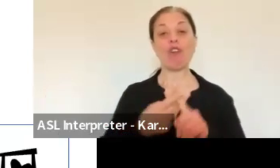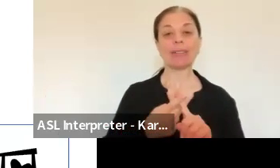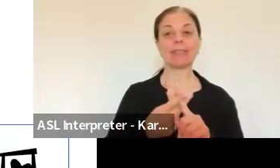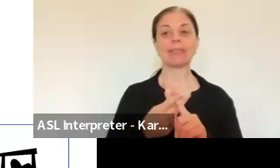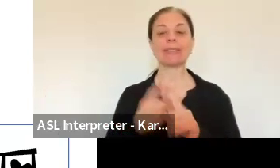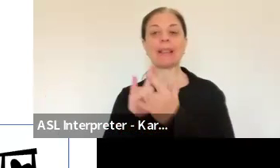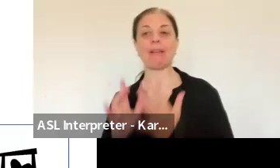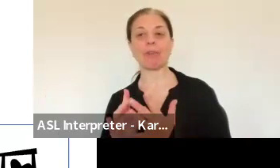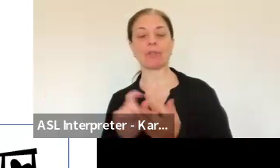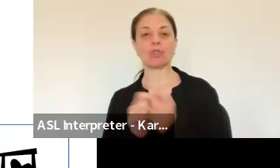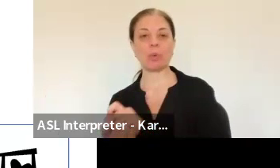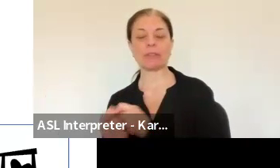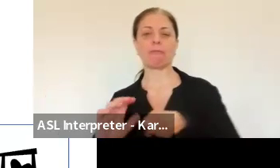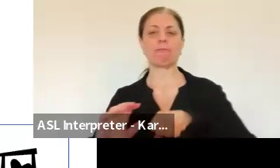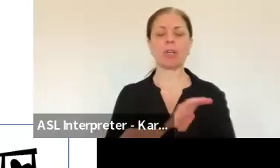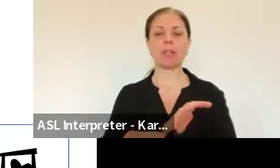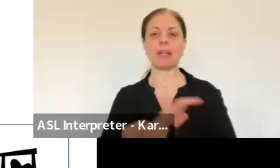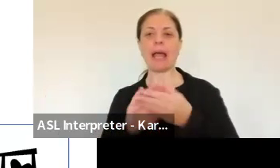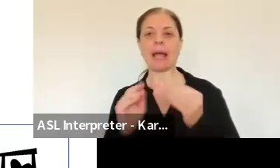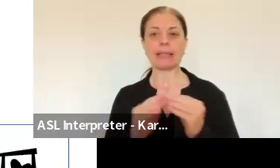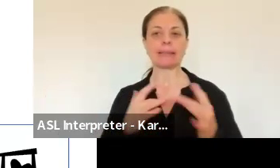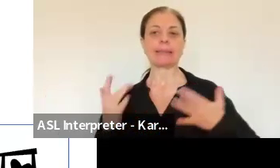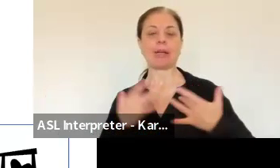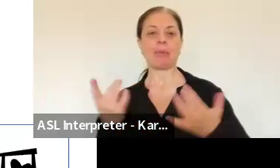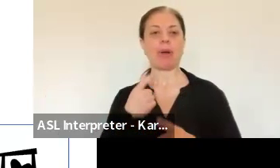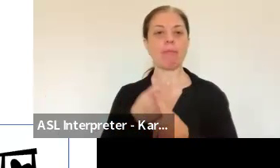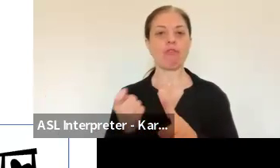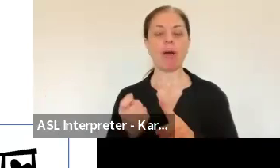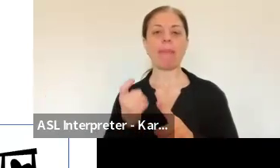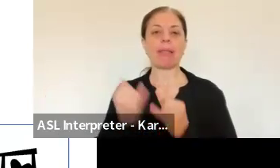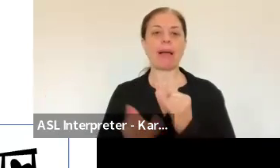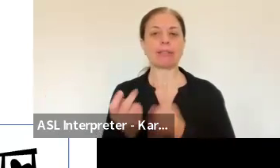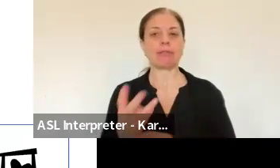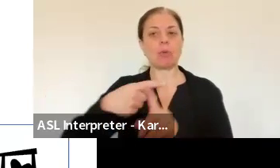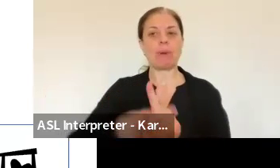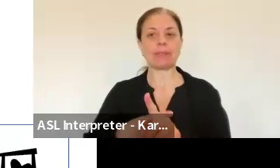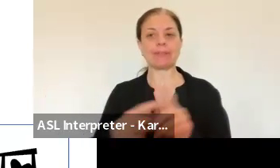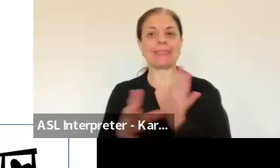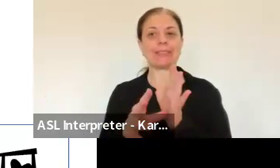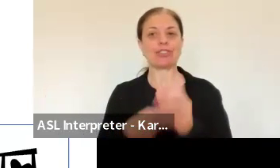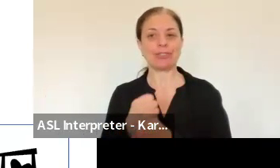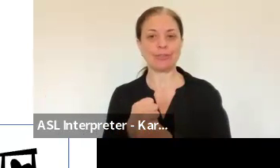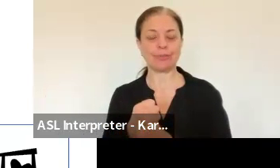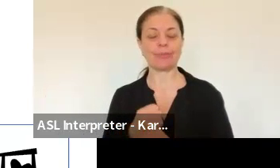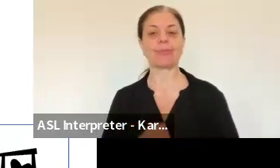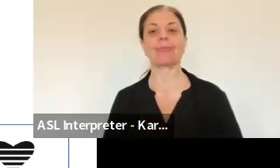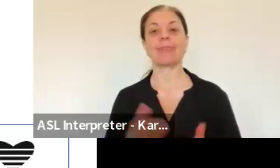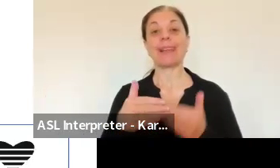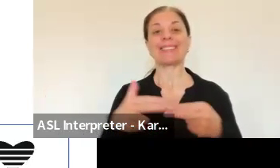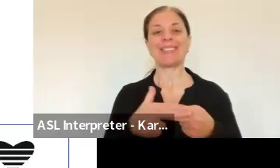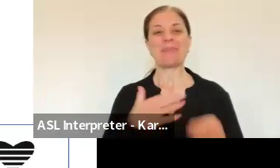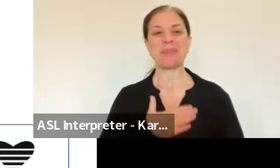twist, and it's full of the antics and excitement that come from your last couple of months of your senior year. Next slide,